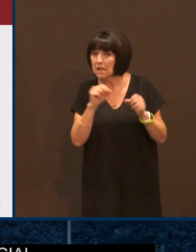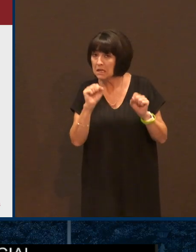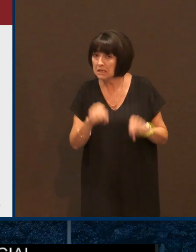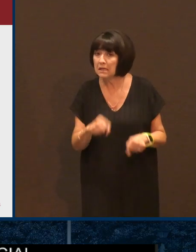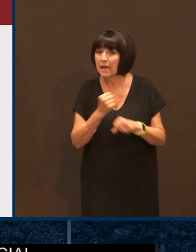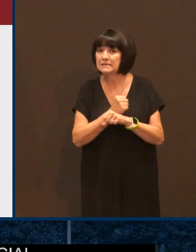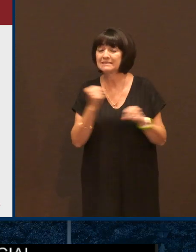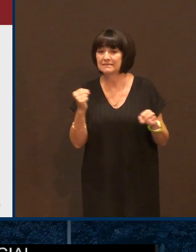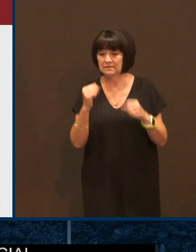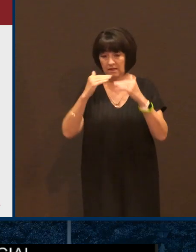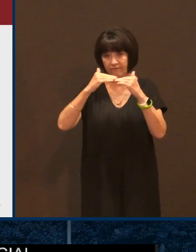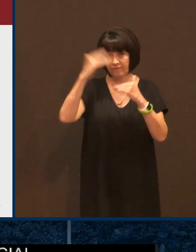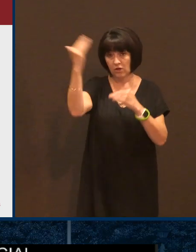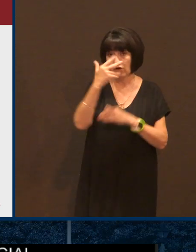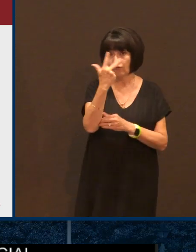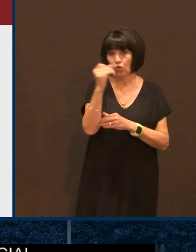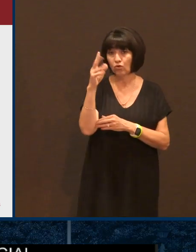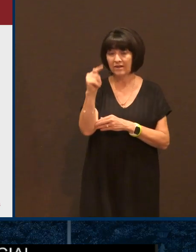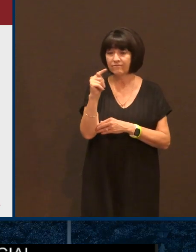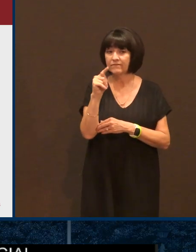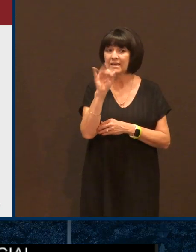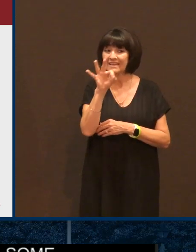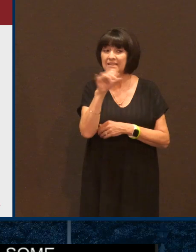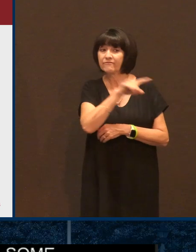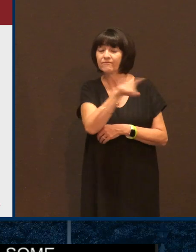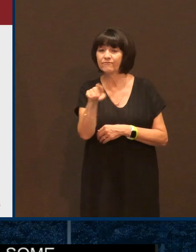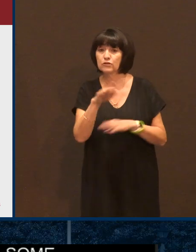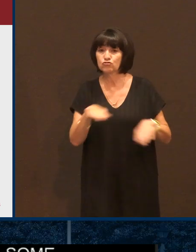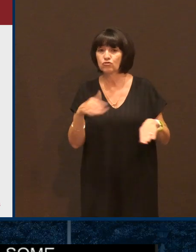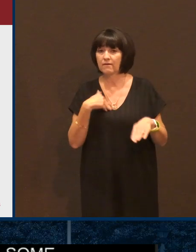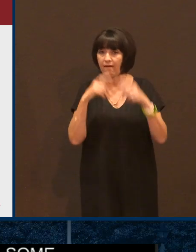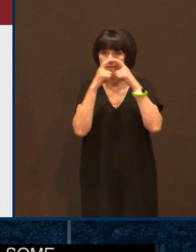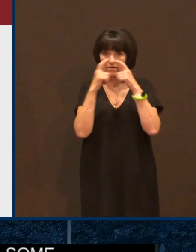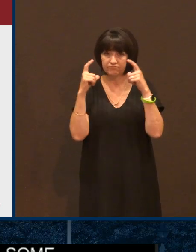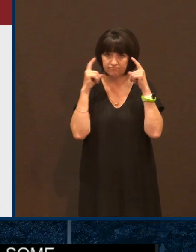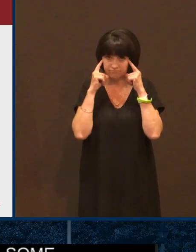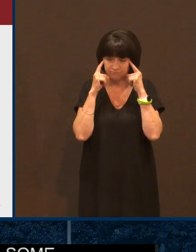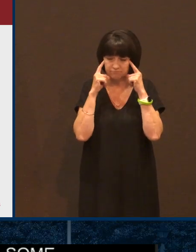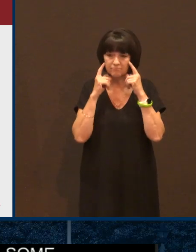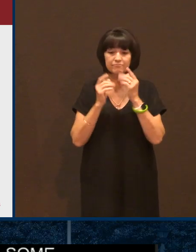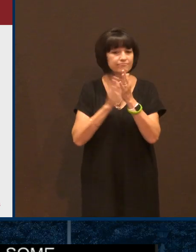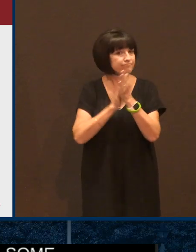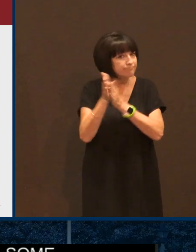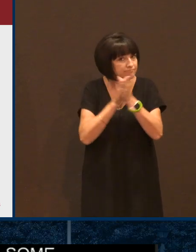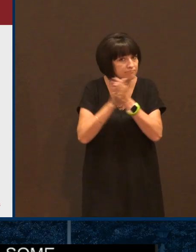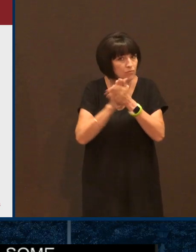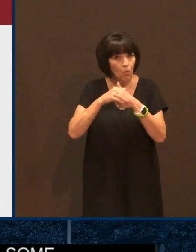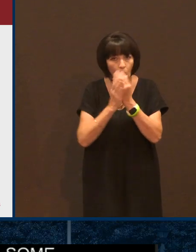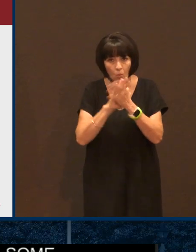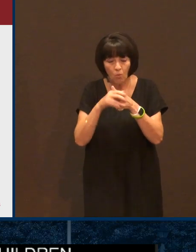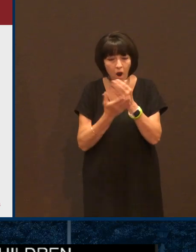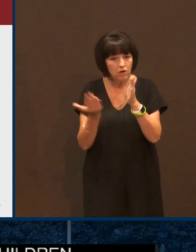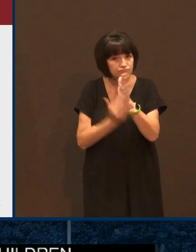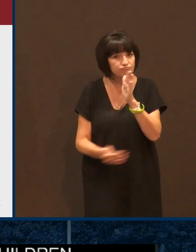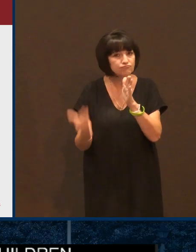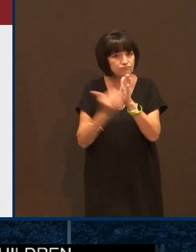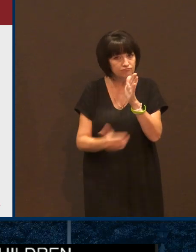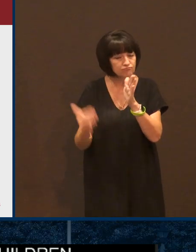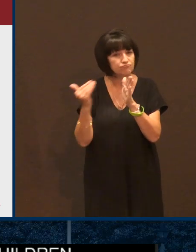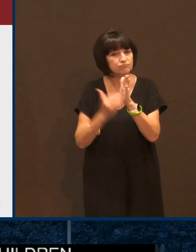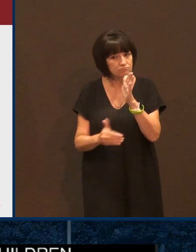are wearing a face covering. We've talked a lot about hand hygiene, hand washing, and having access to